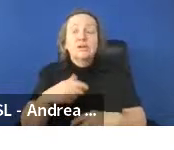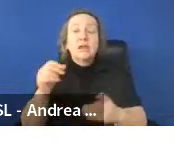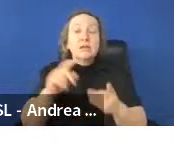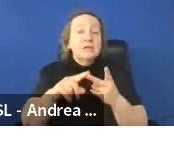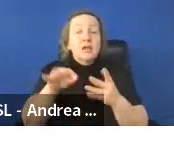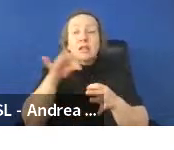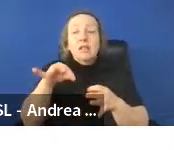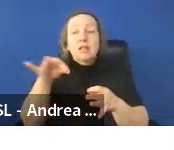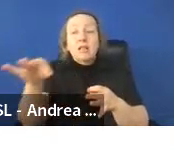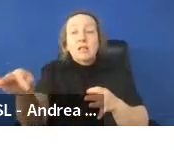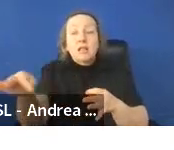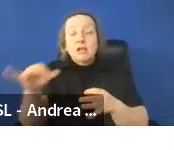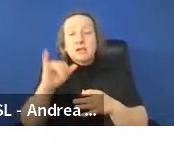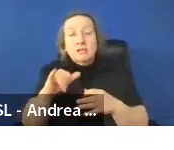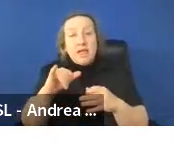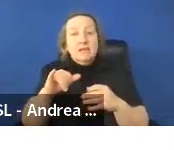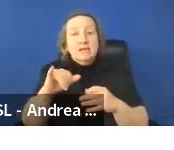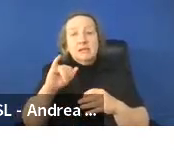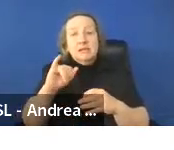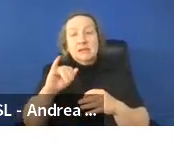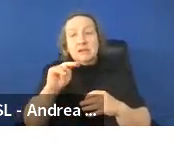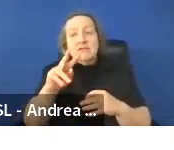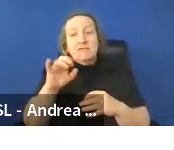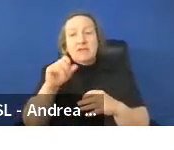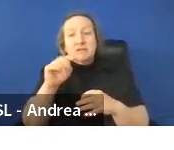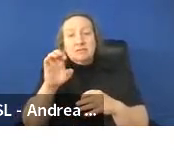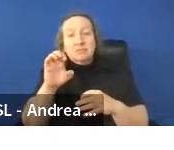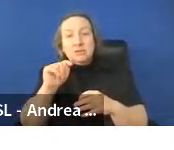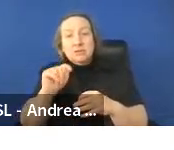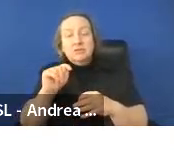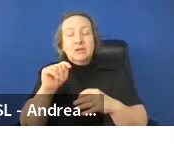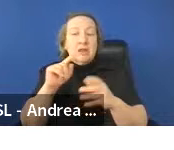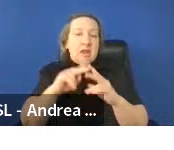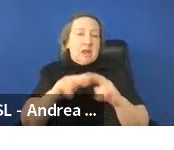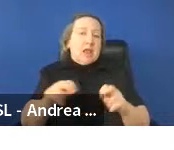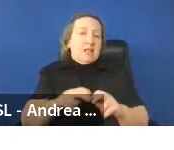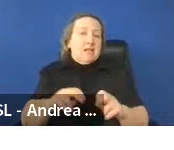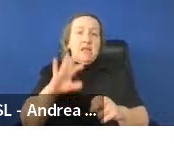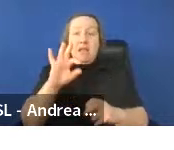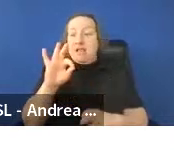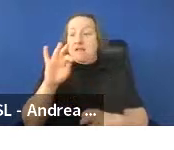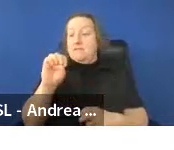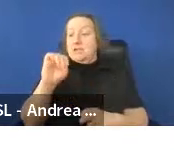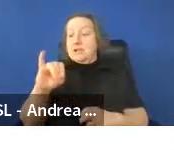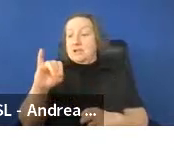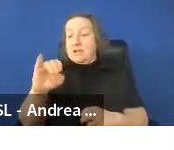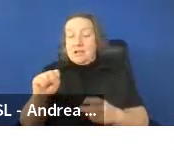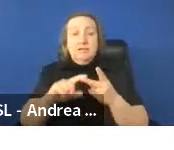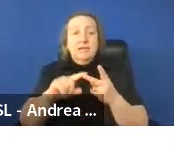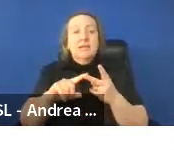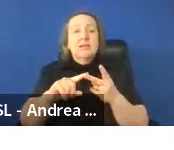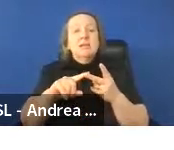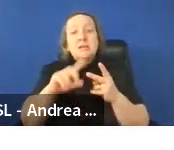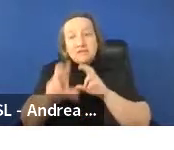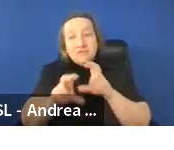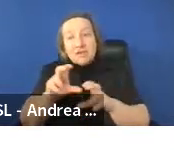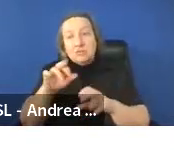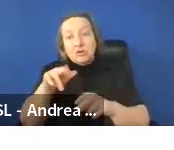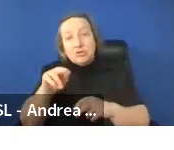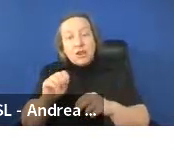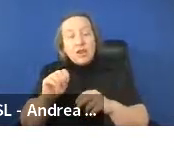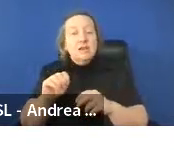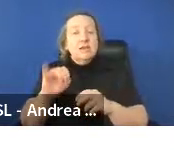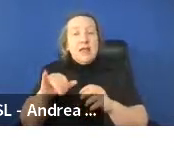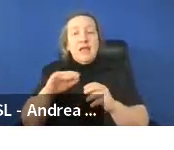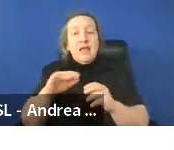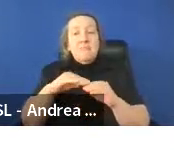the investment grade analysis. And that's important because between the FEIS and the investment grade analysis, the minimum toll level was